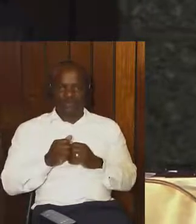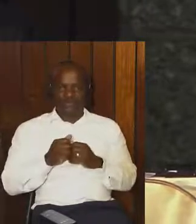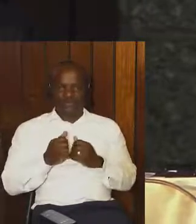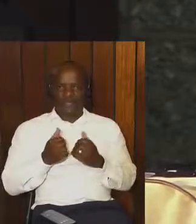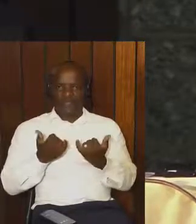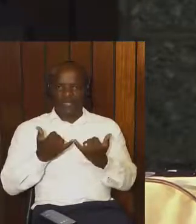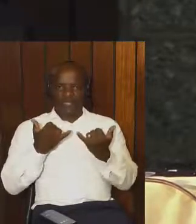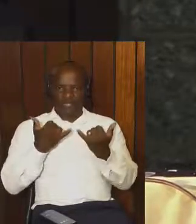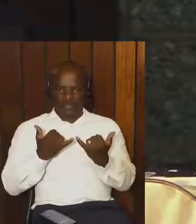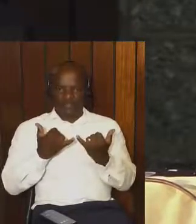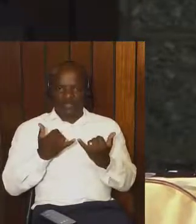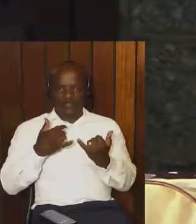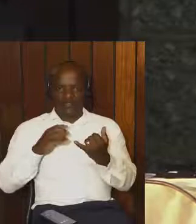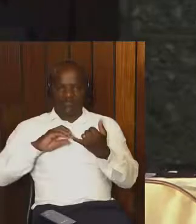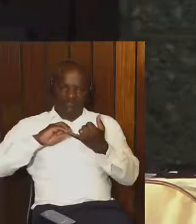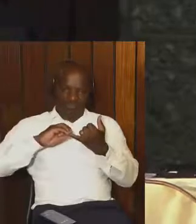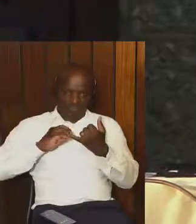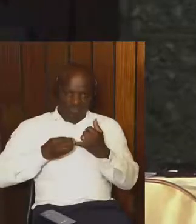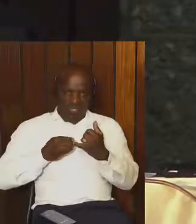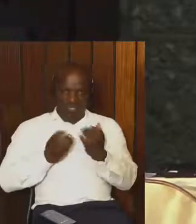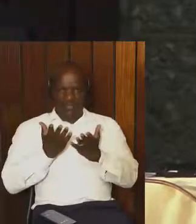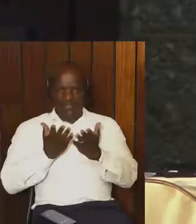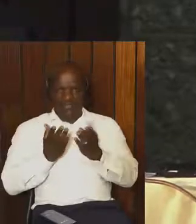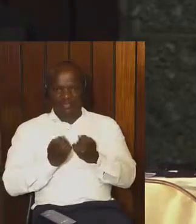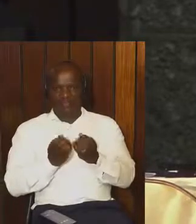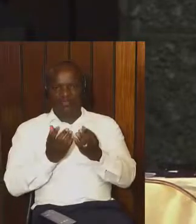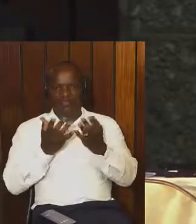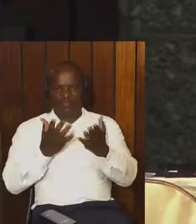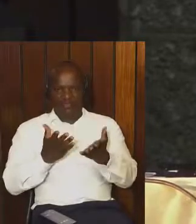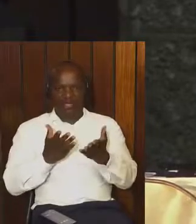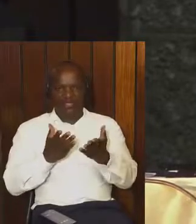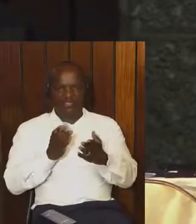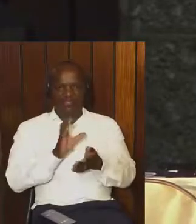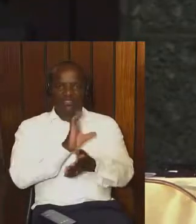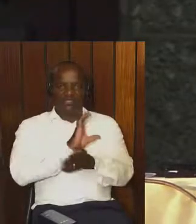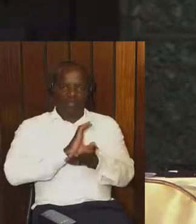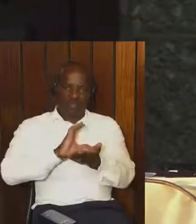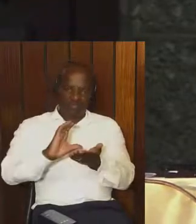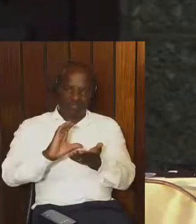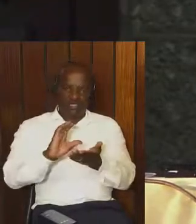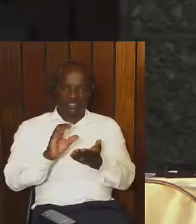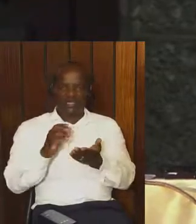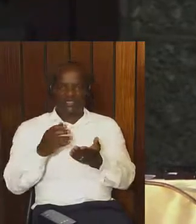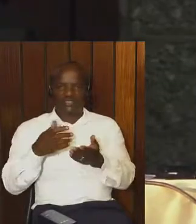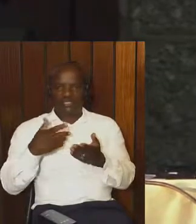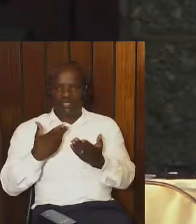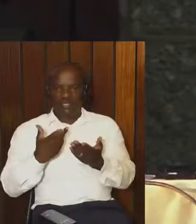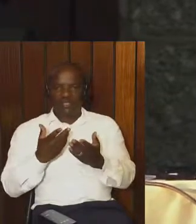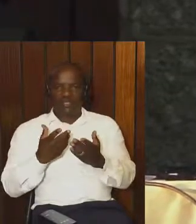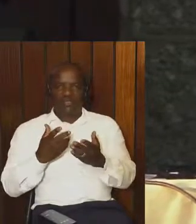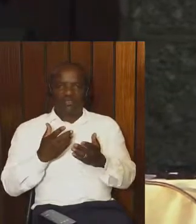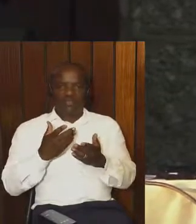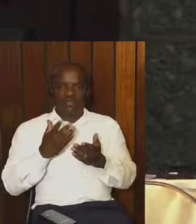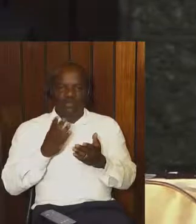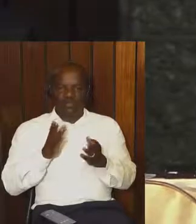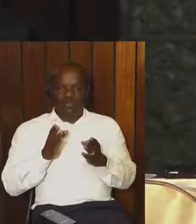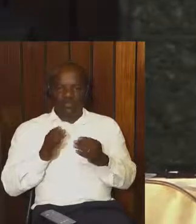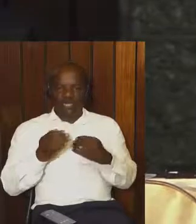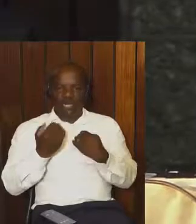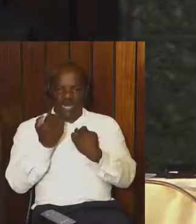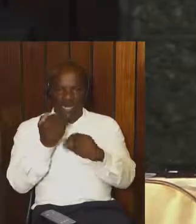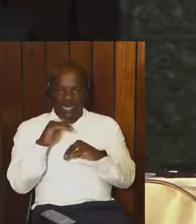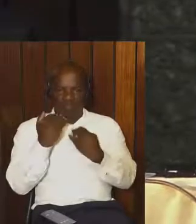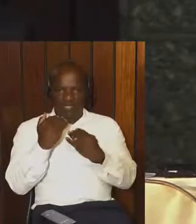every effort with the service providers, the contractors, to make sure that we limit any inconvenience to the